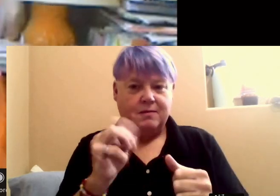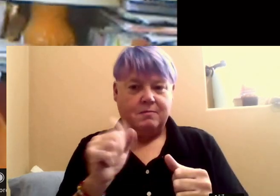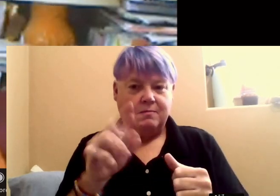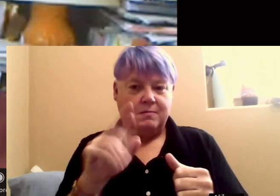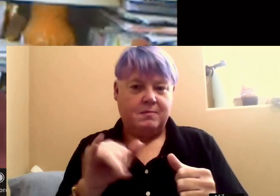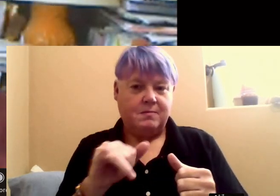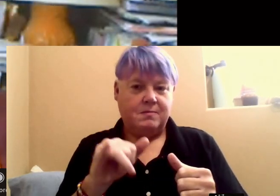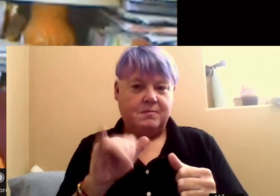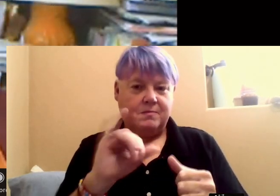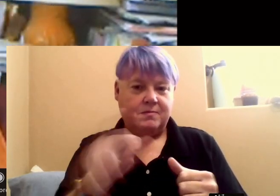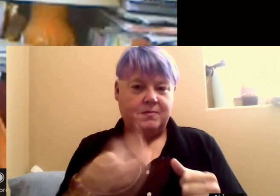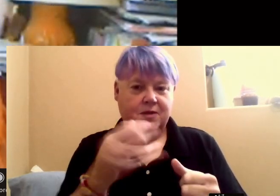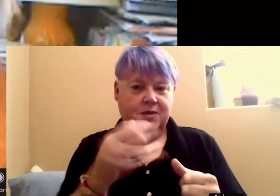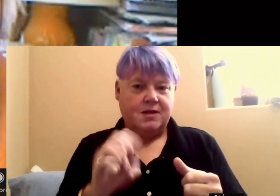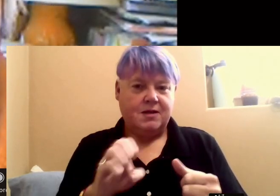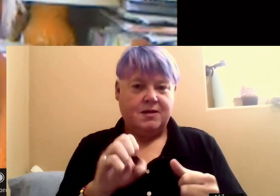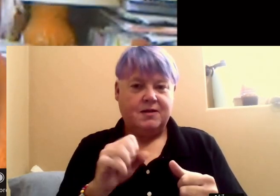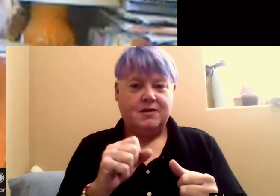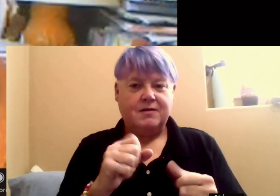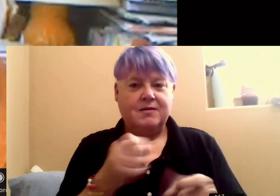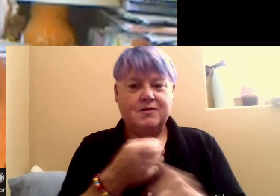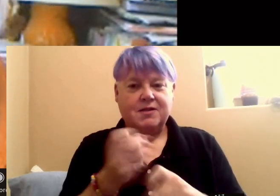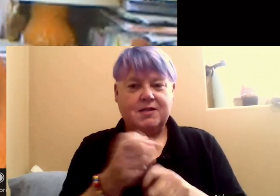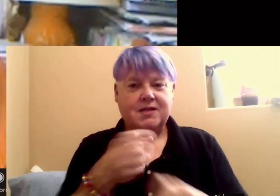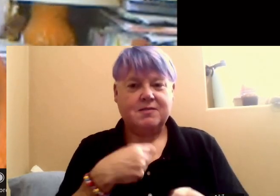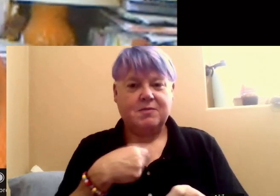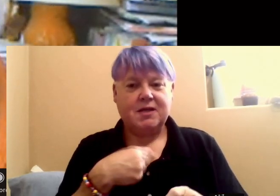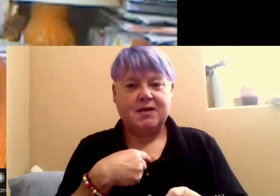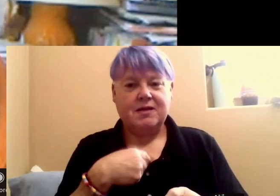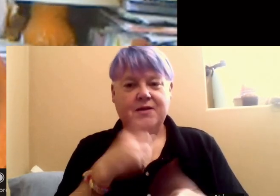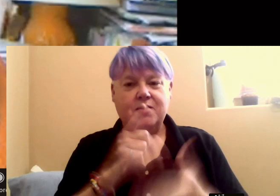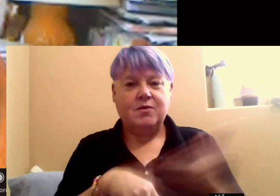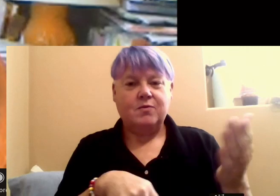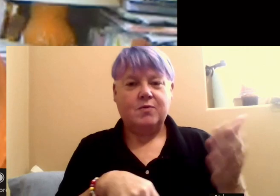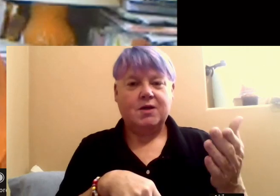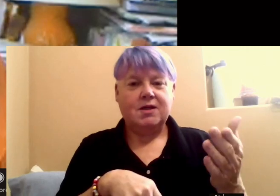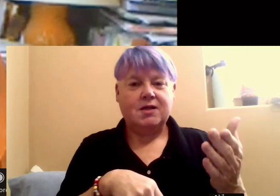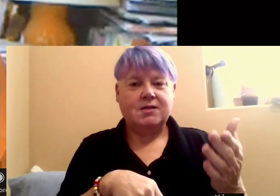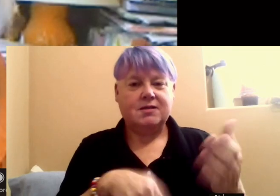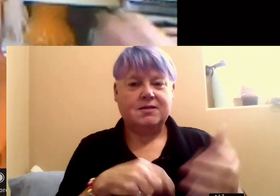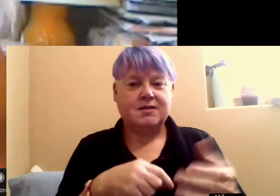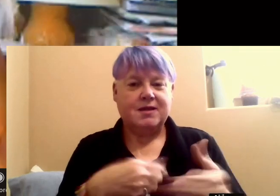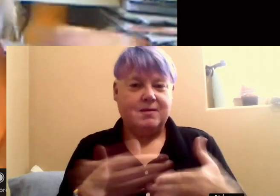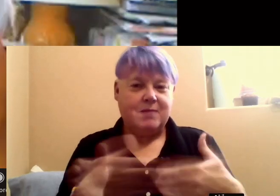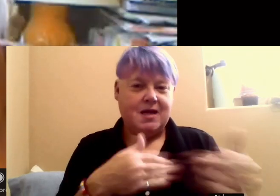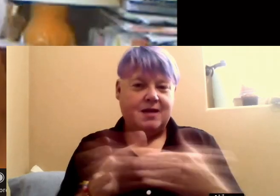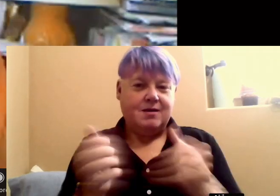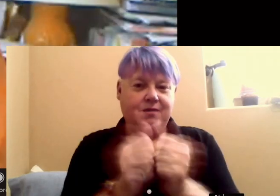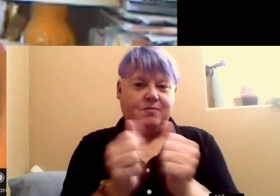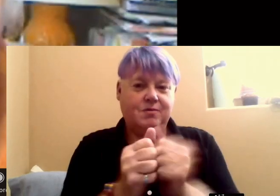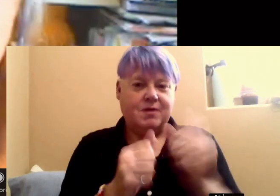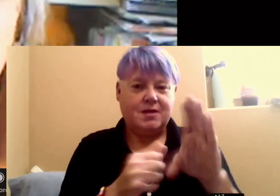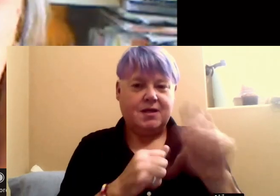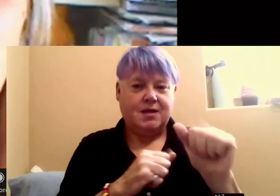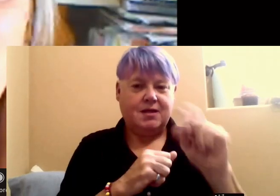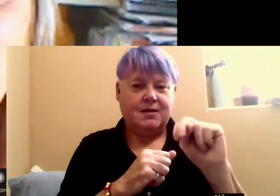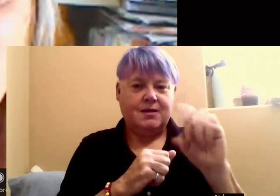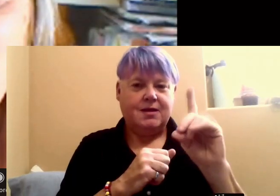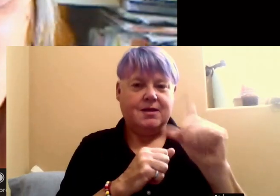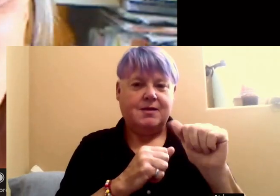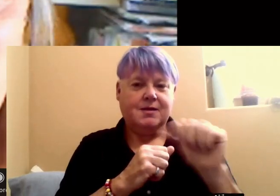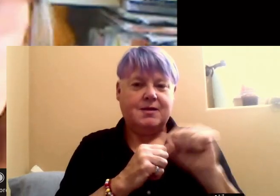used to torment me with when I was a kid by saying, what's the matter with Candace Jane? And I would say, nothing.